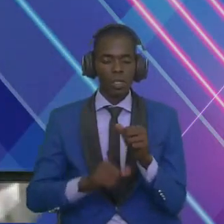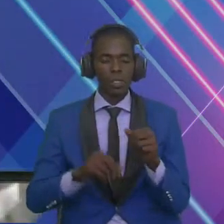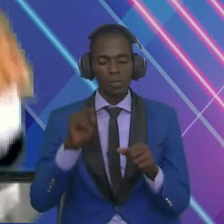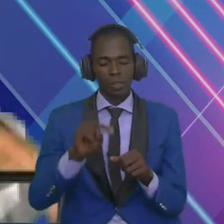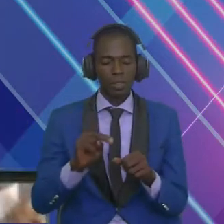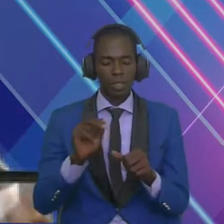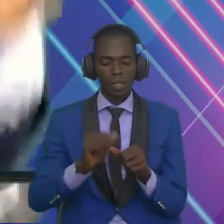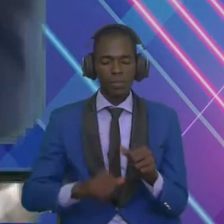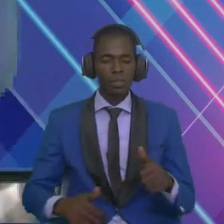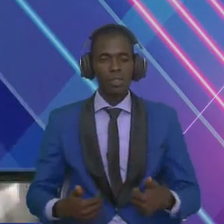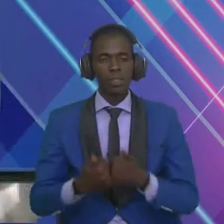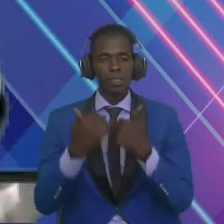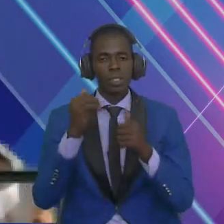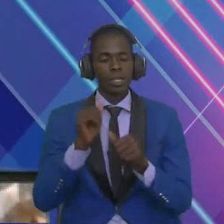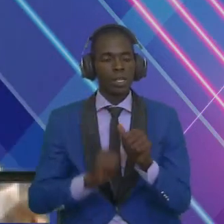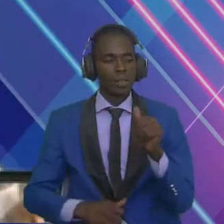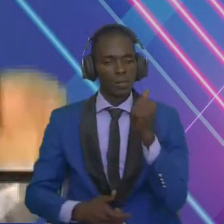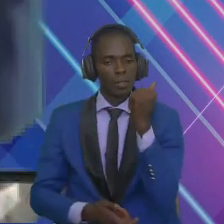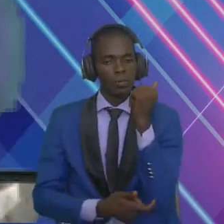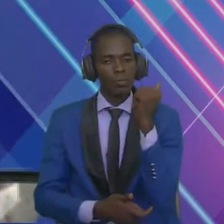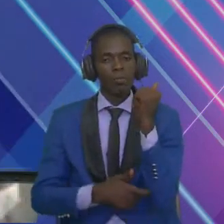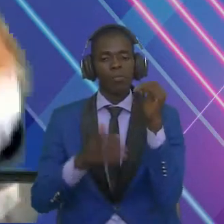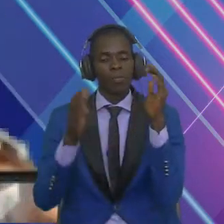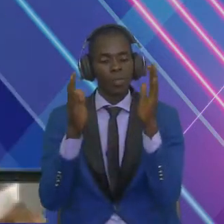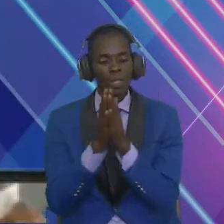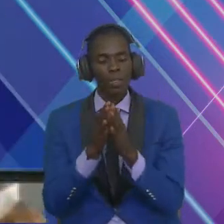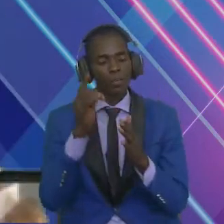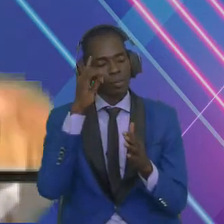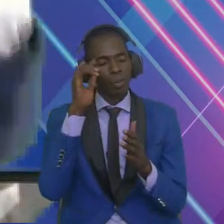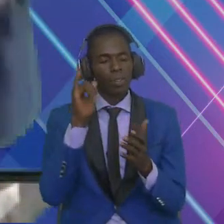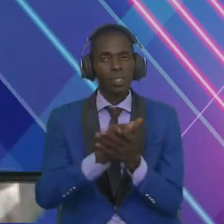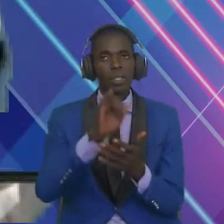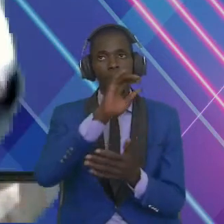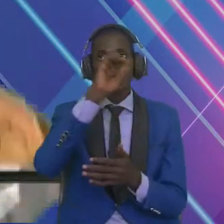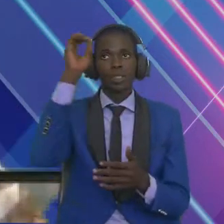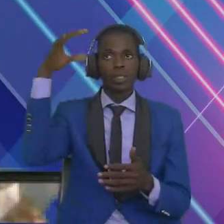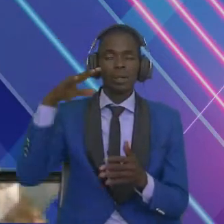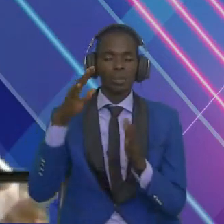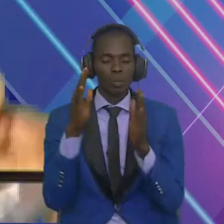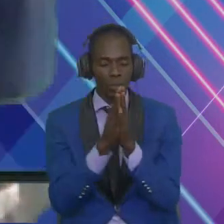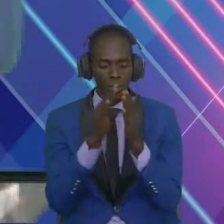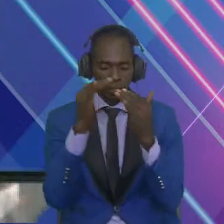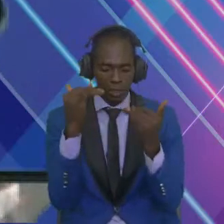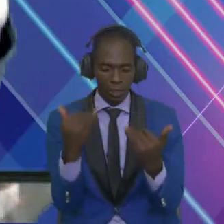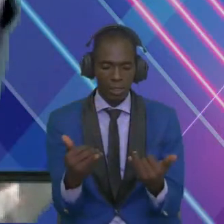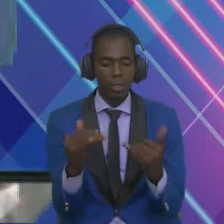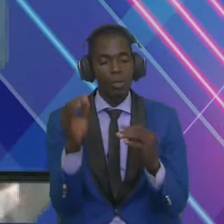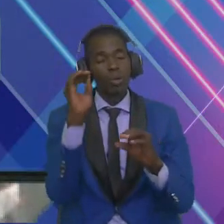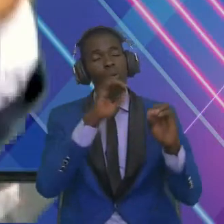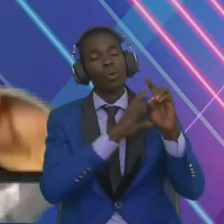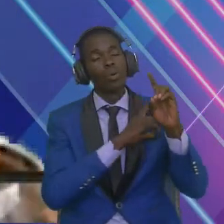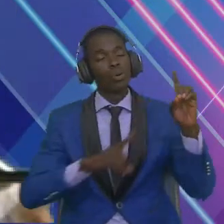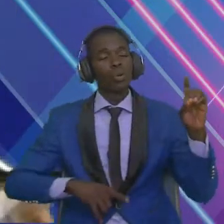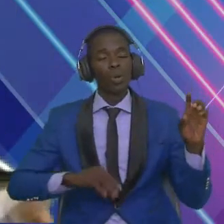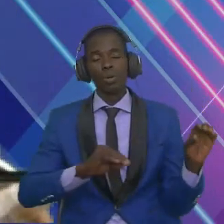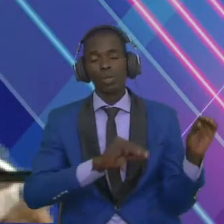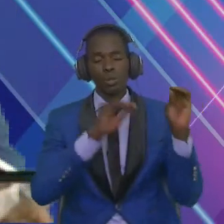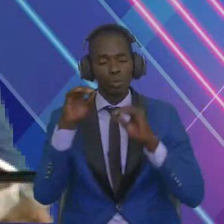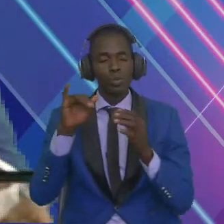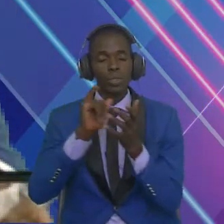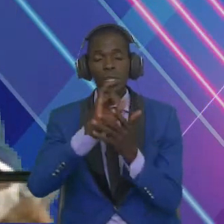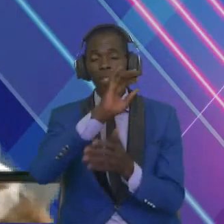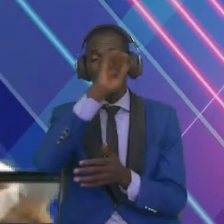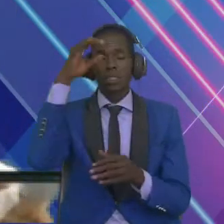every challenge, every temptation. Pray for that grace. Pray this hour. Oh God, pour it into my